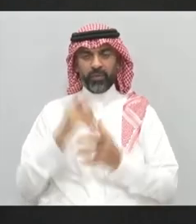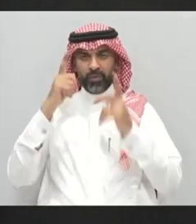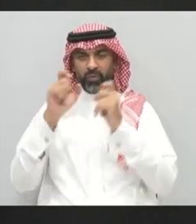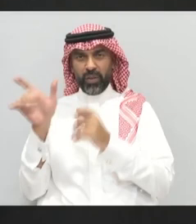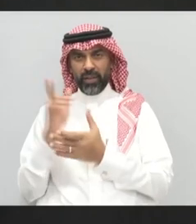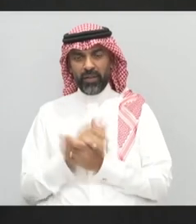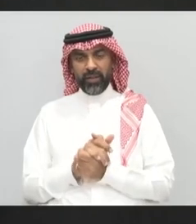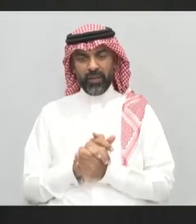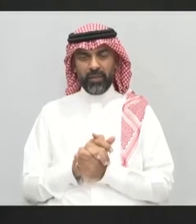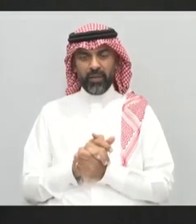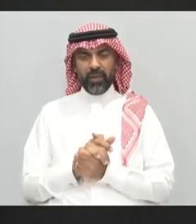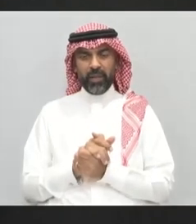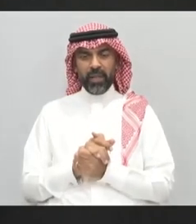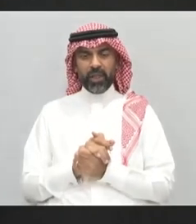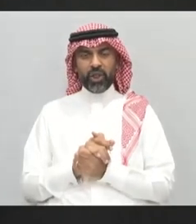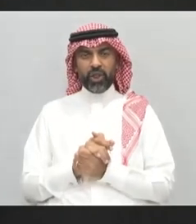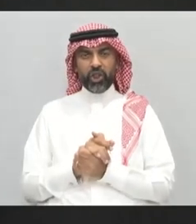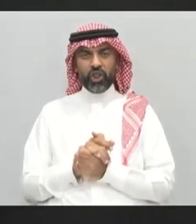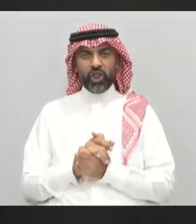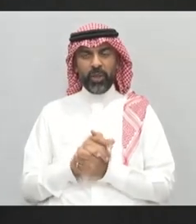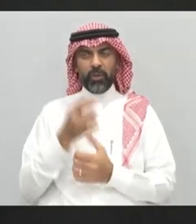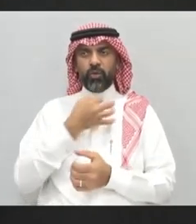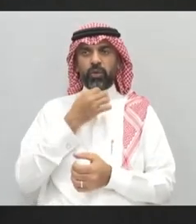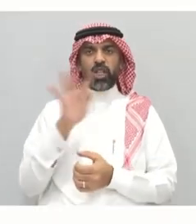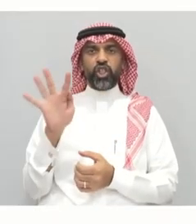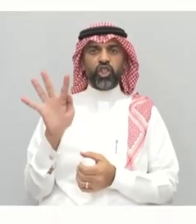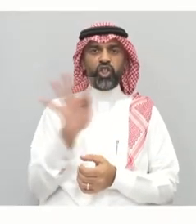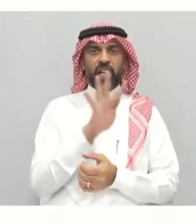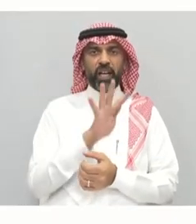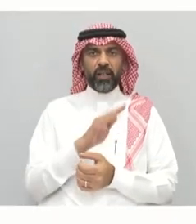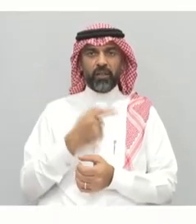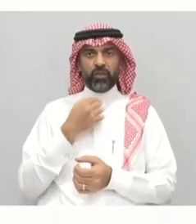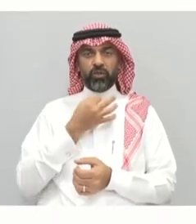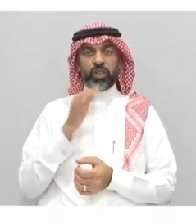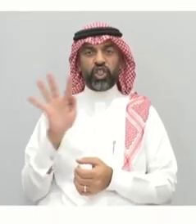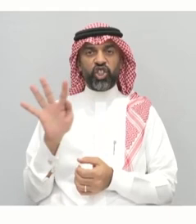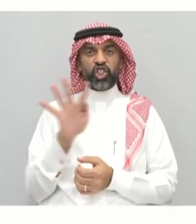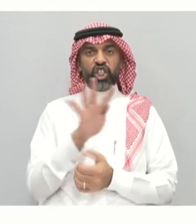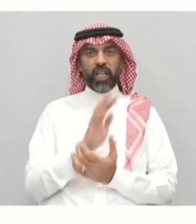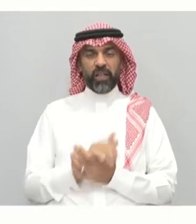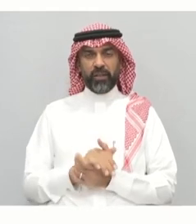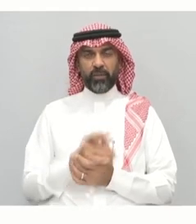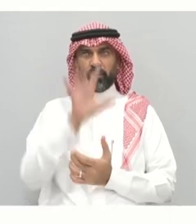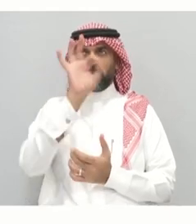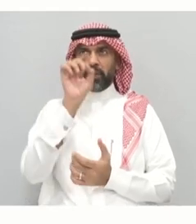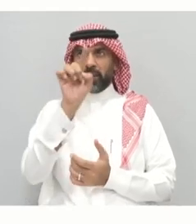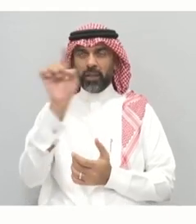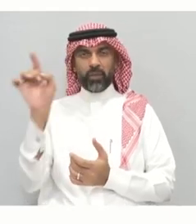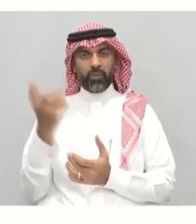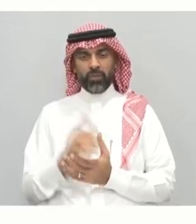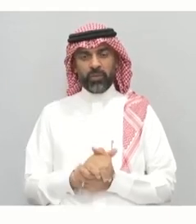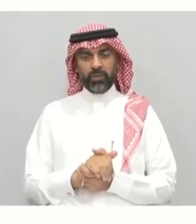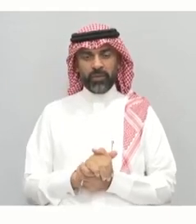picture. Sheep, sheep. Repeat after me. Sheep.